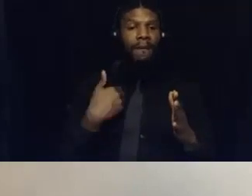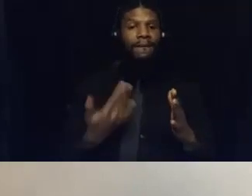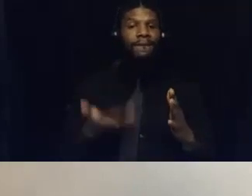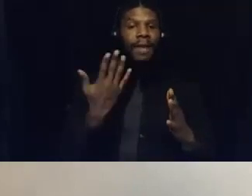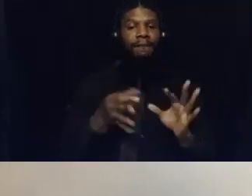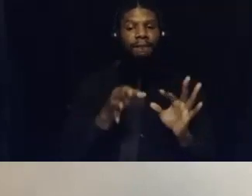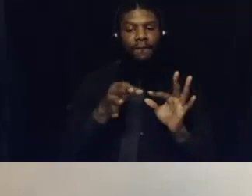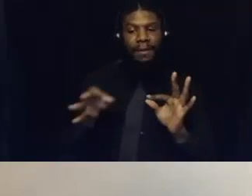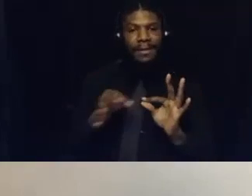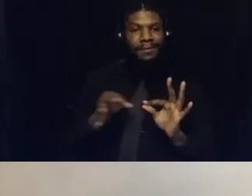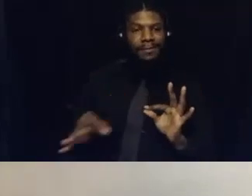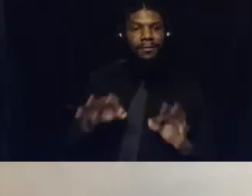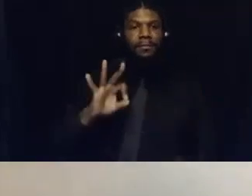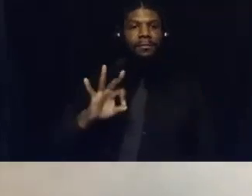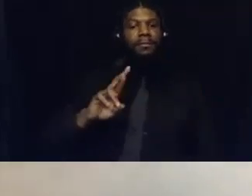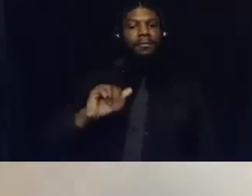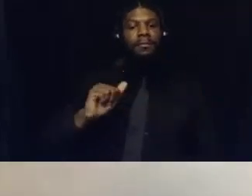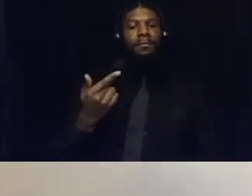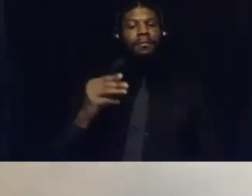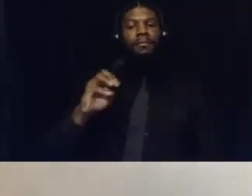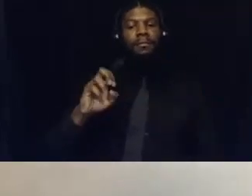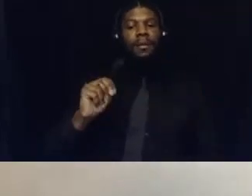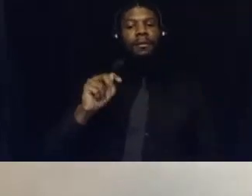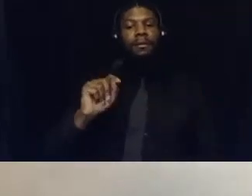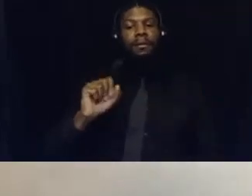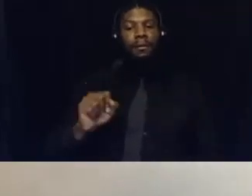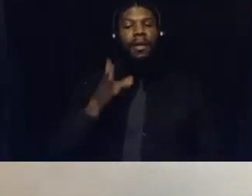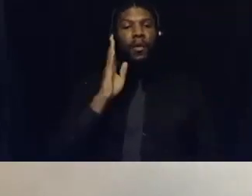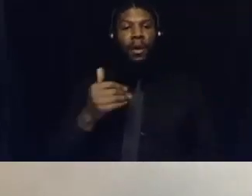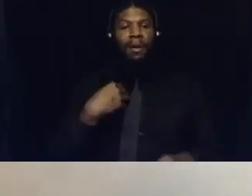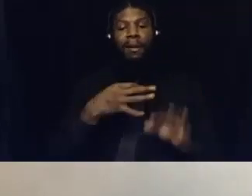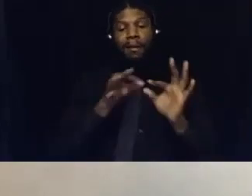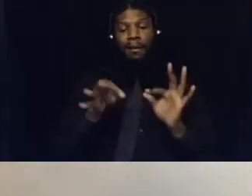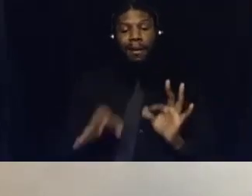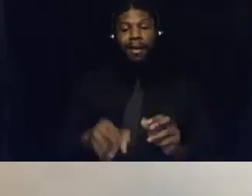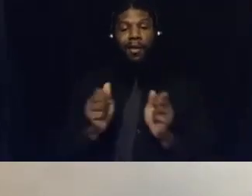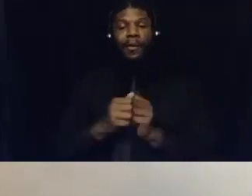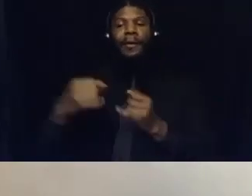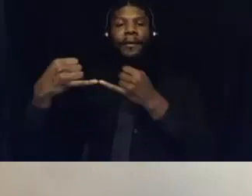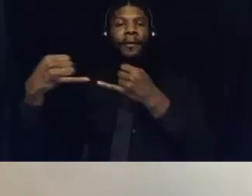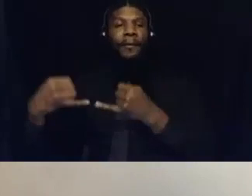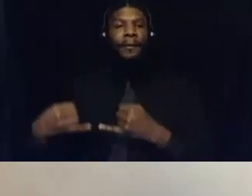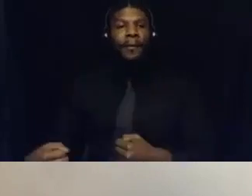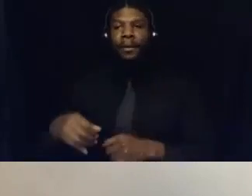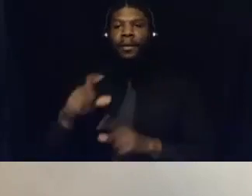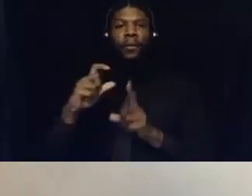fragments that you will have at the end of your line, and you'll fill in that line. We'll be working very